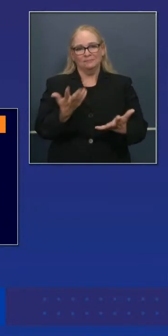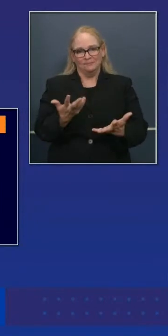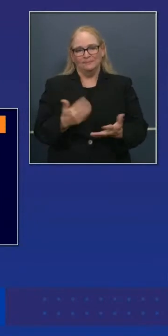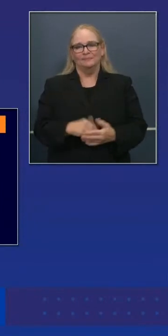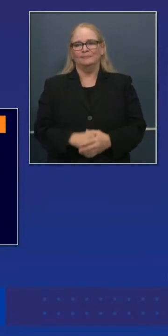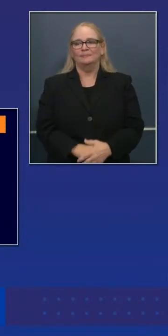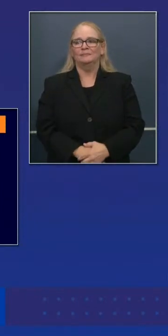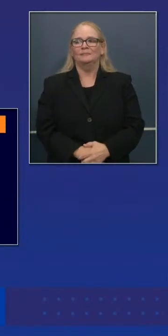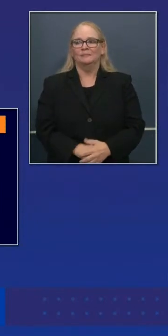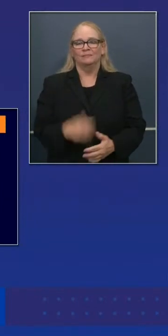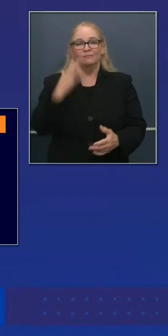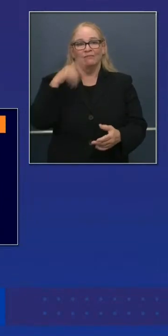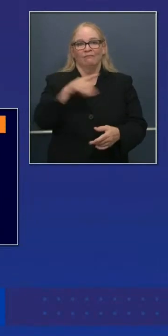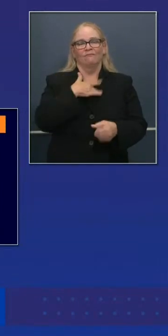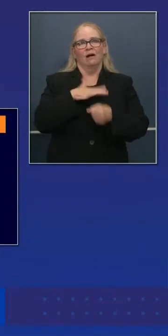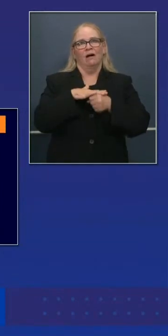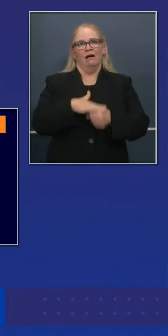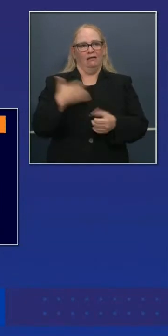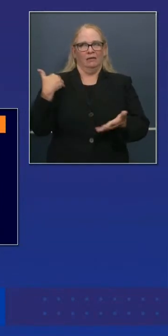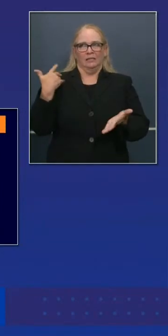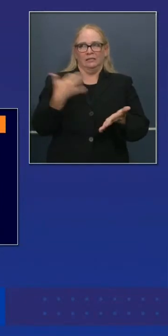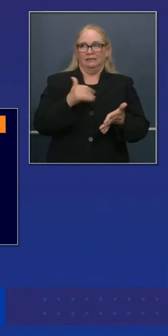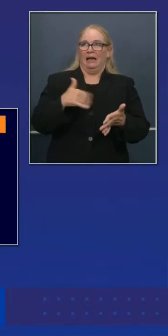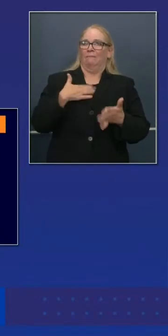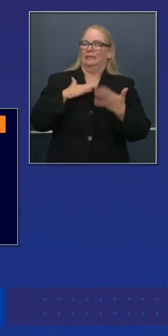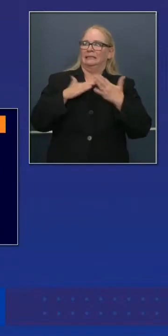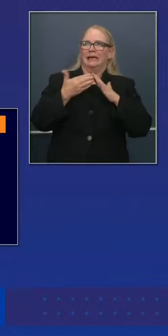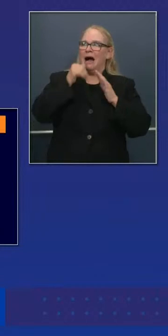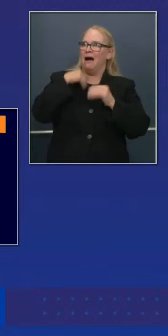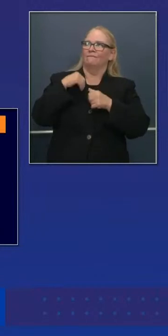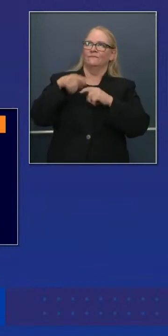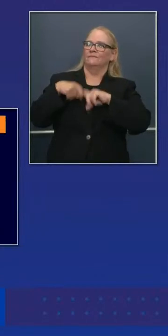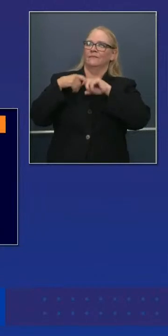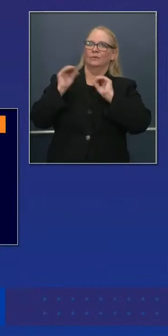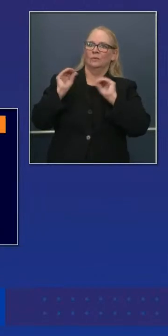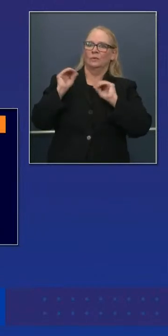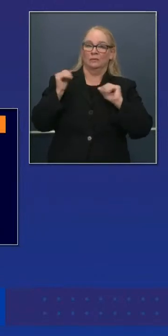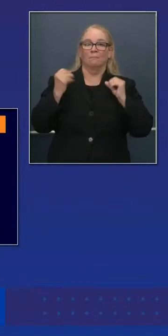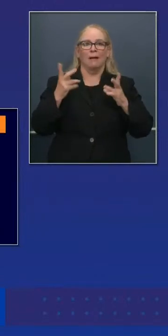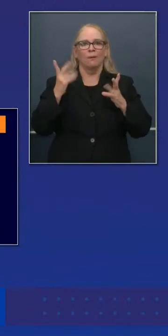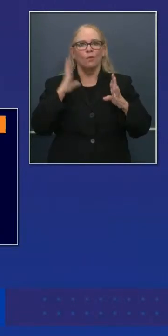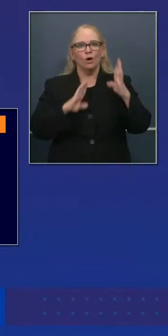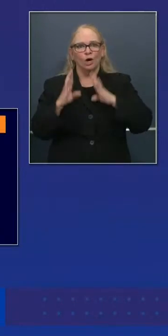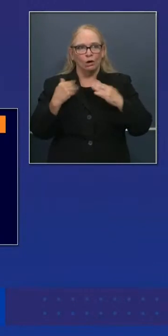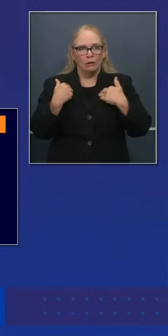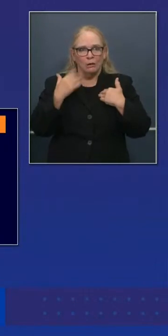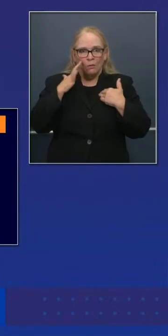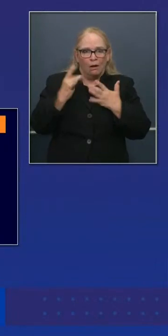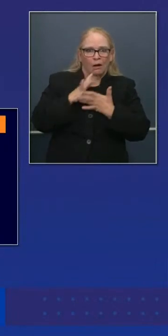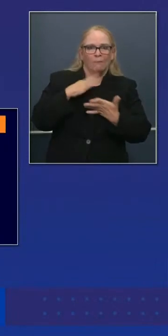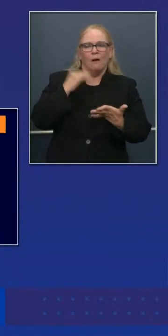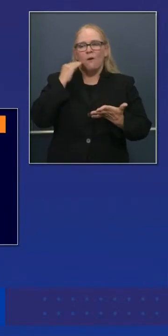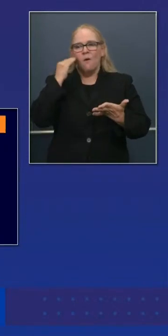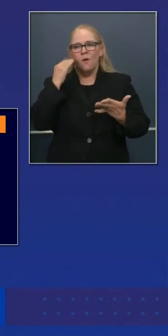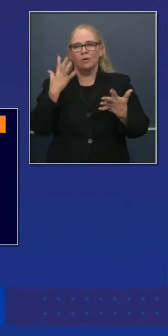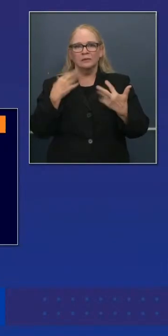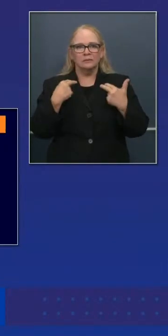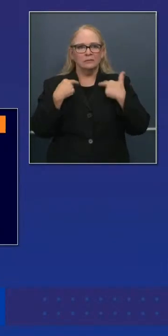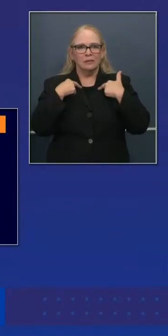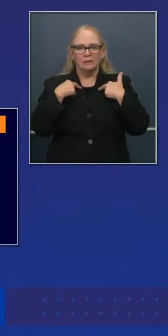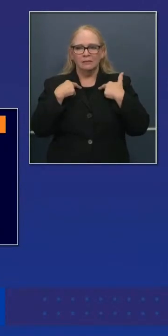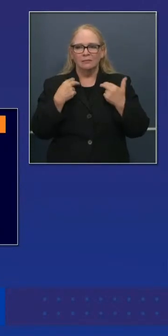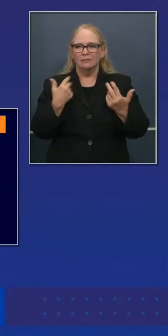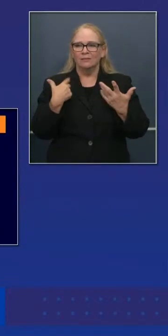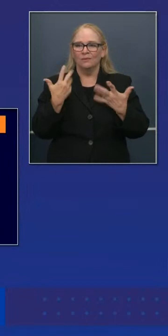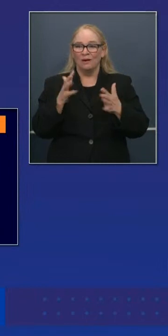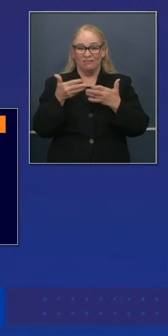as it relates to the concern around making ends meet, particularly in relationship to losing that $600, the ambiguity